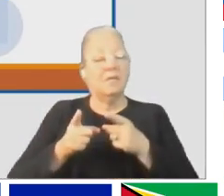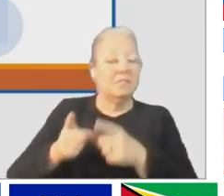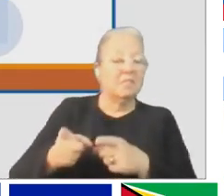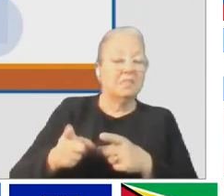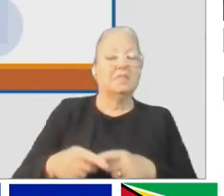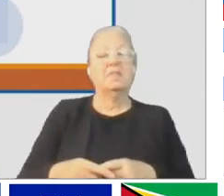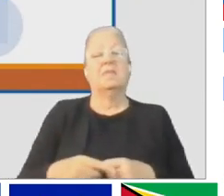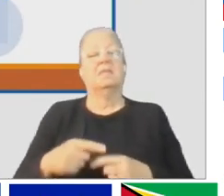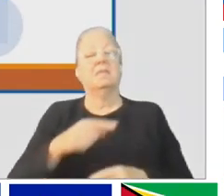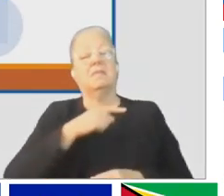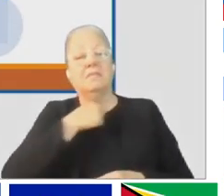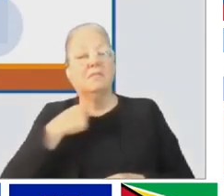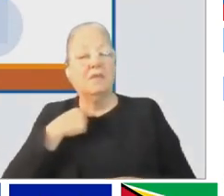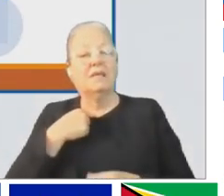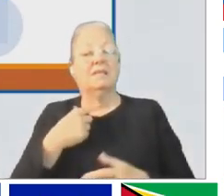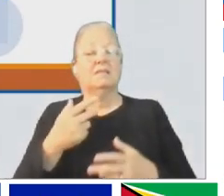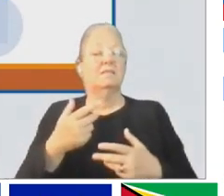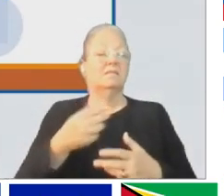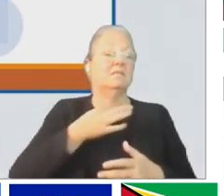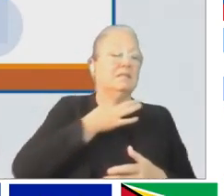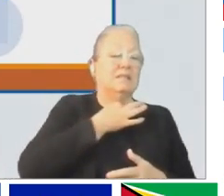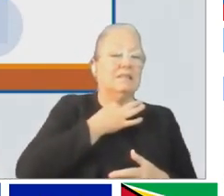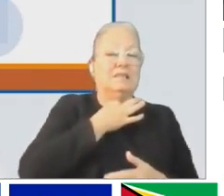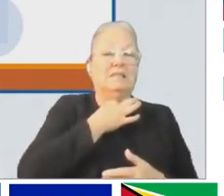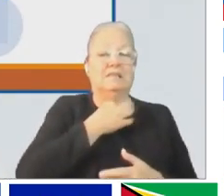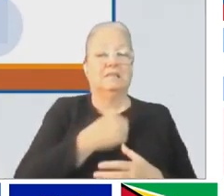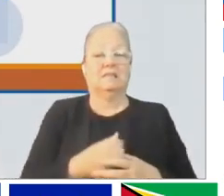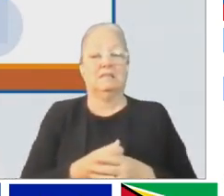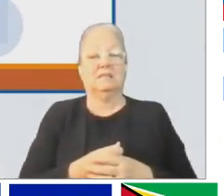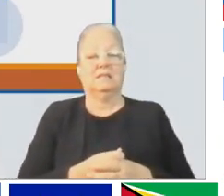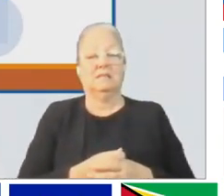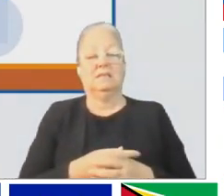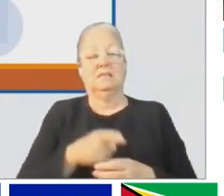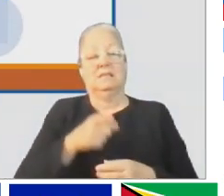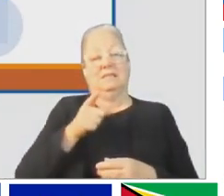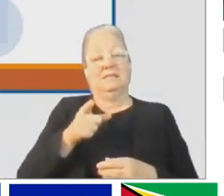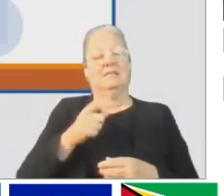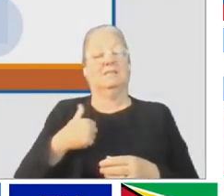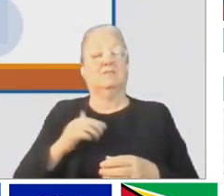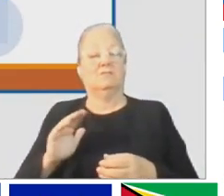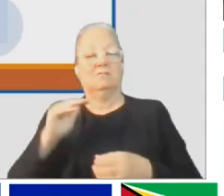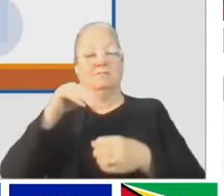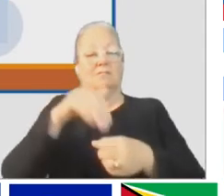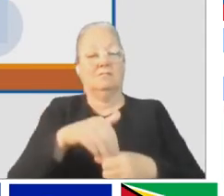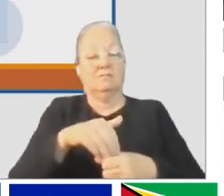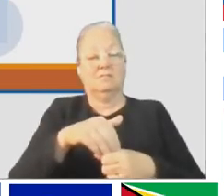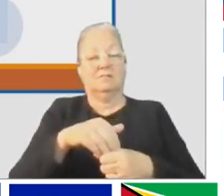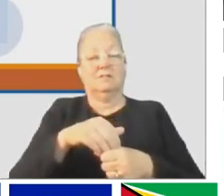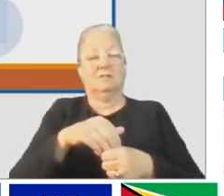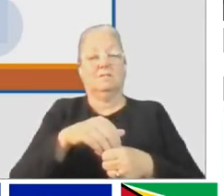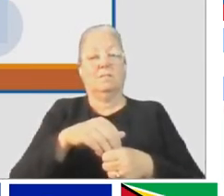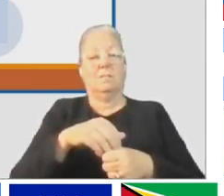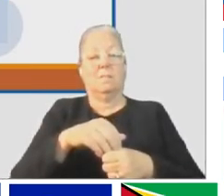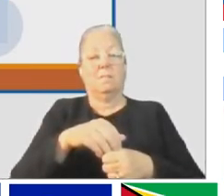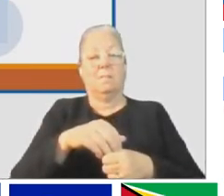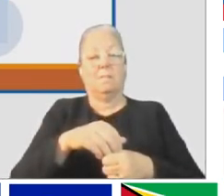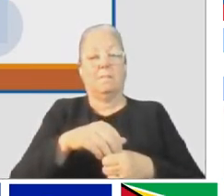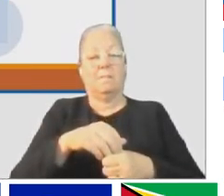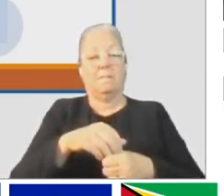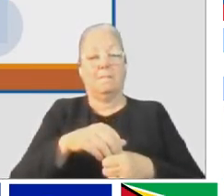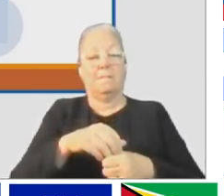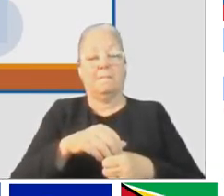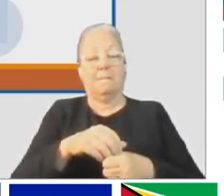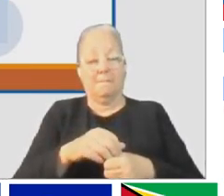region, CARFA becomes part of the SEDEMA response, where we will support with